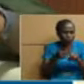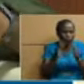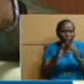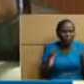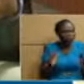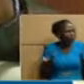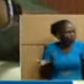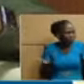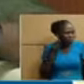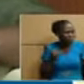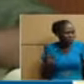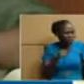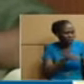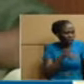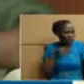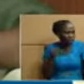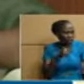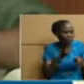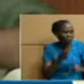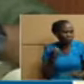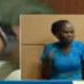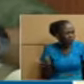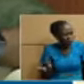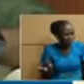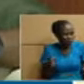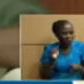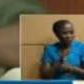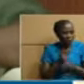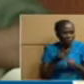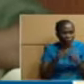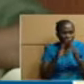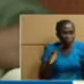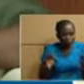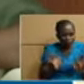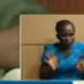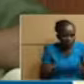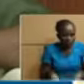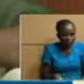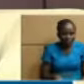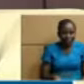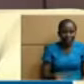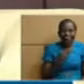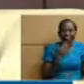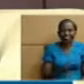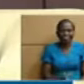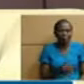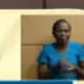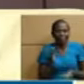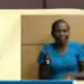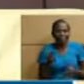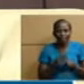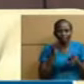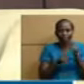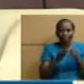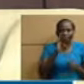And then why do you cause traffic jam to Kampala unnecessarily? Okay. Work from home and be as productive. Thank you very much. Let's get Fred to also make his concluding